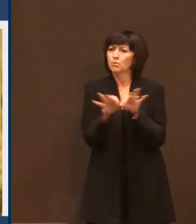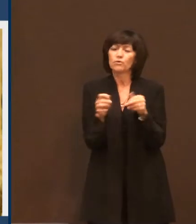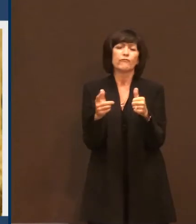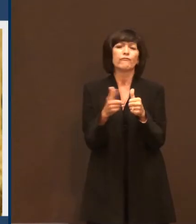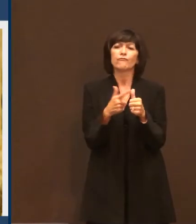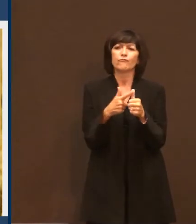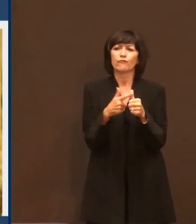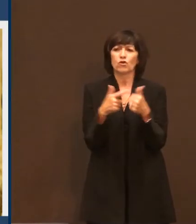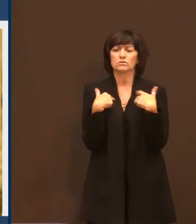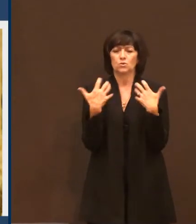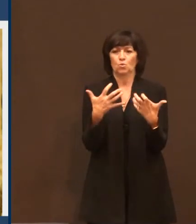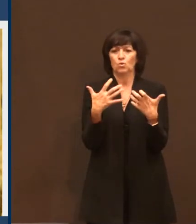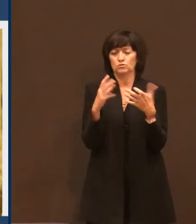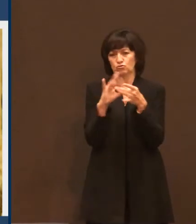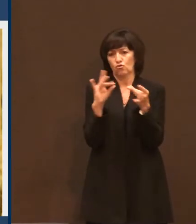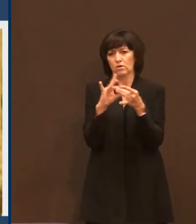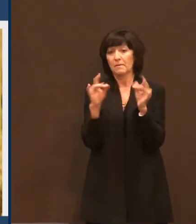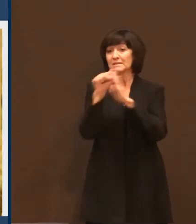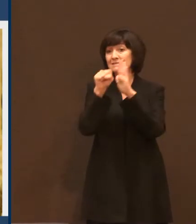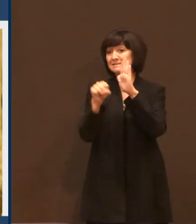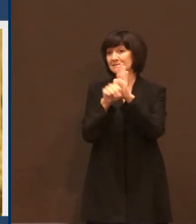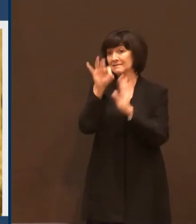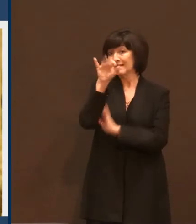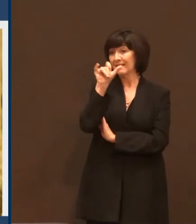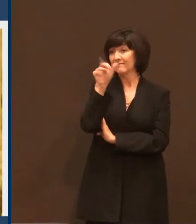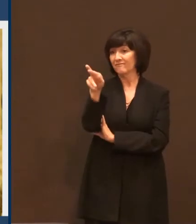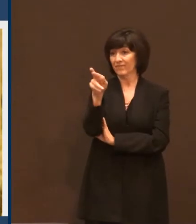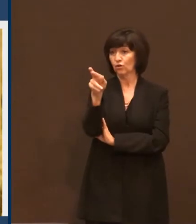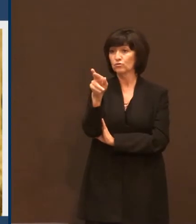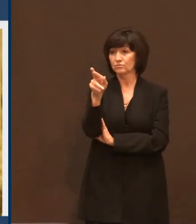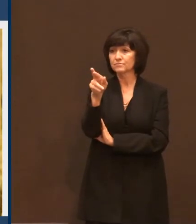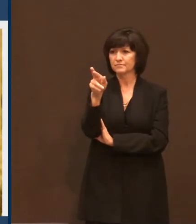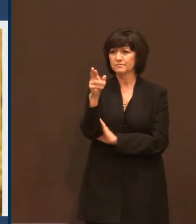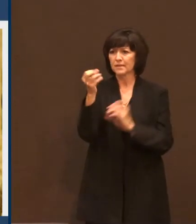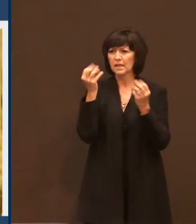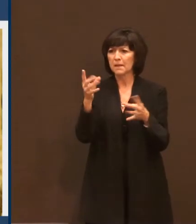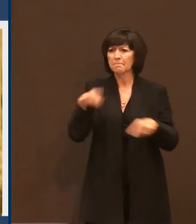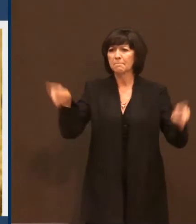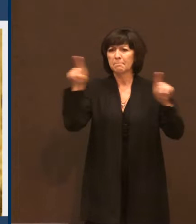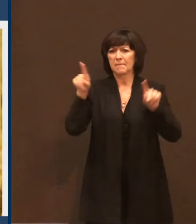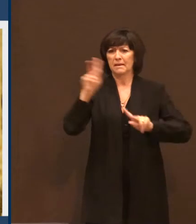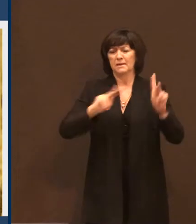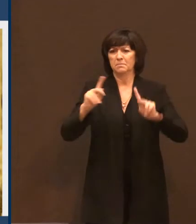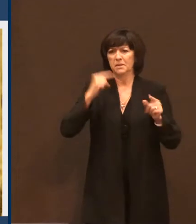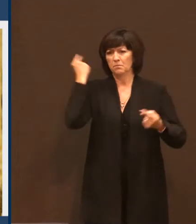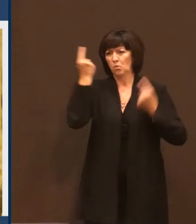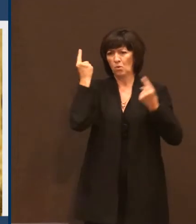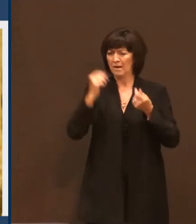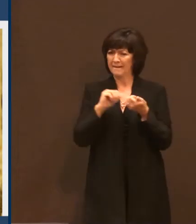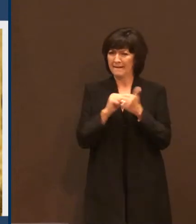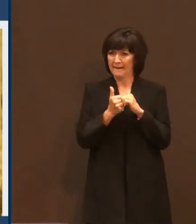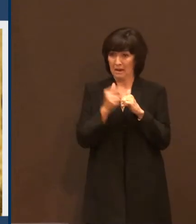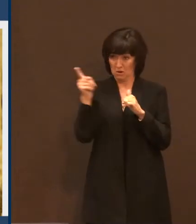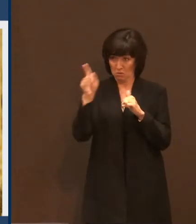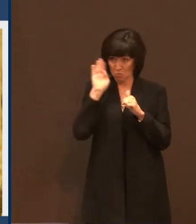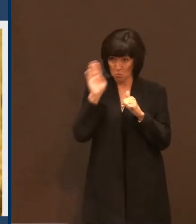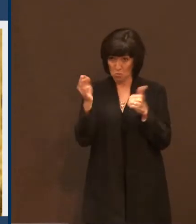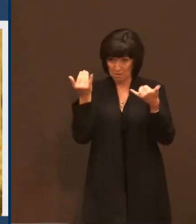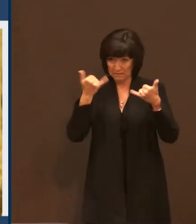the state fair. And many may be wondering, how can the state fair safely